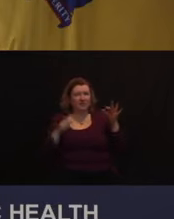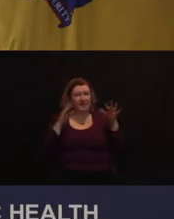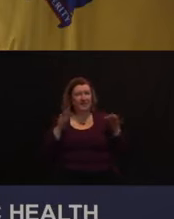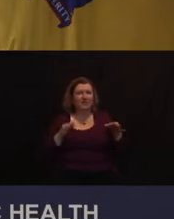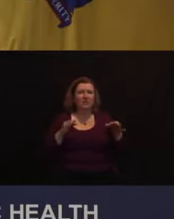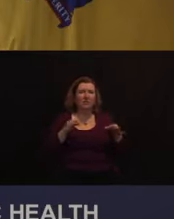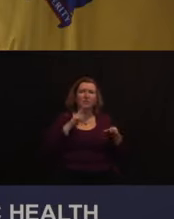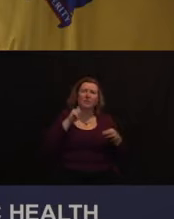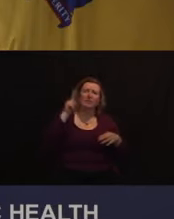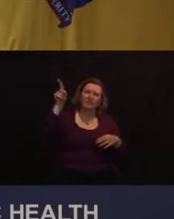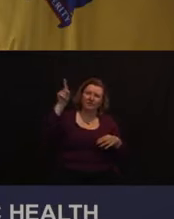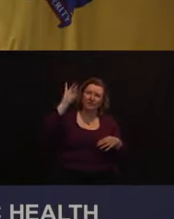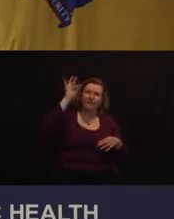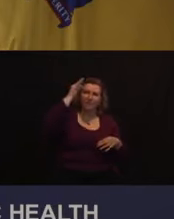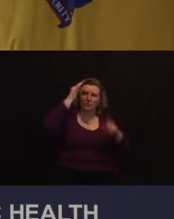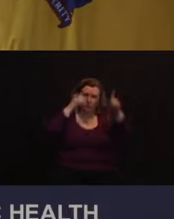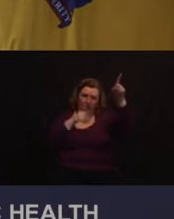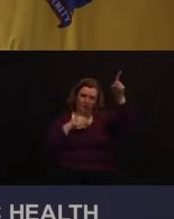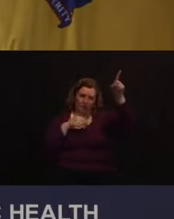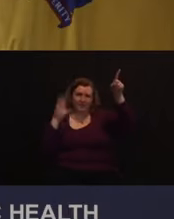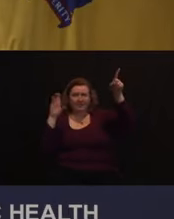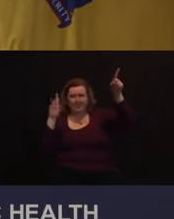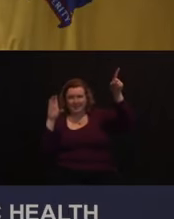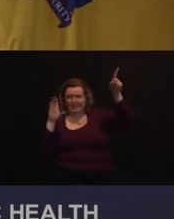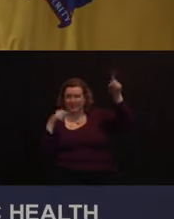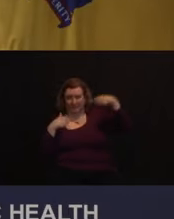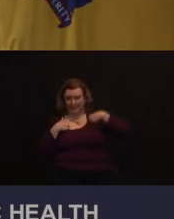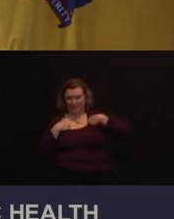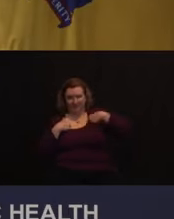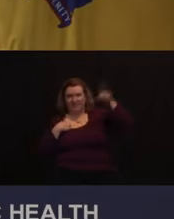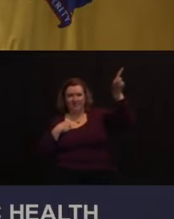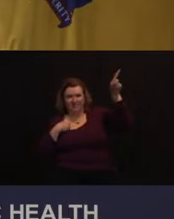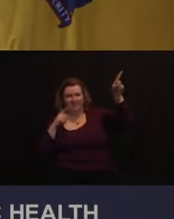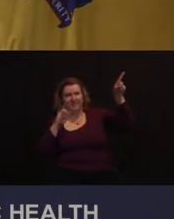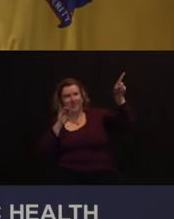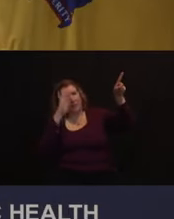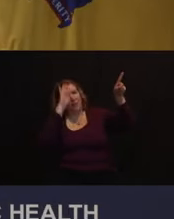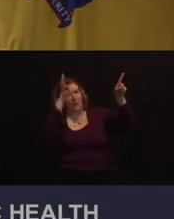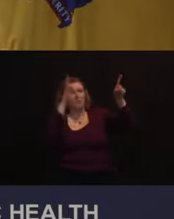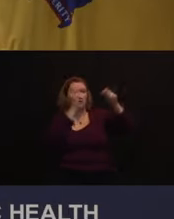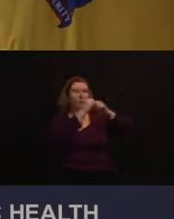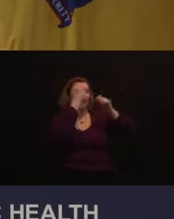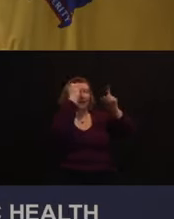to really be the generator of not just the idea, but probably of the